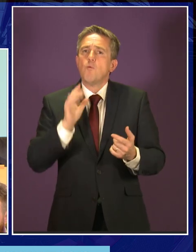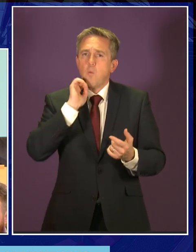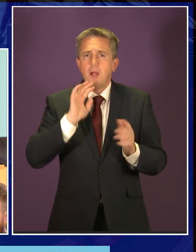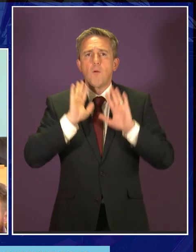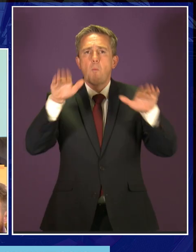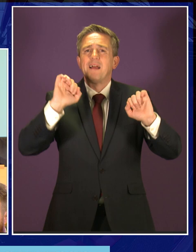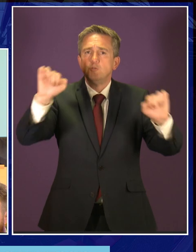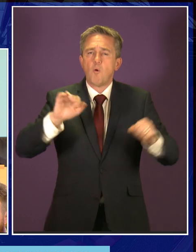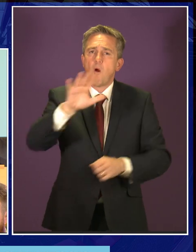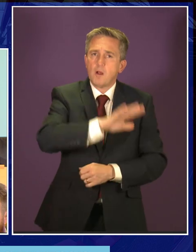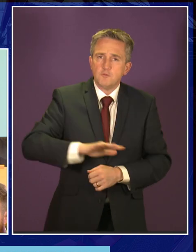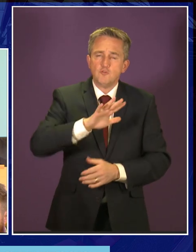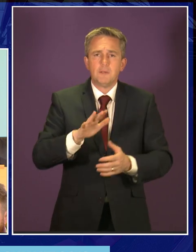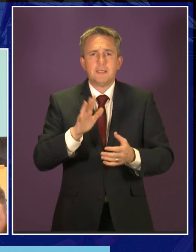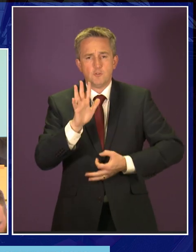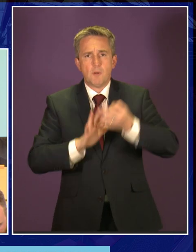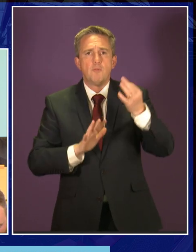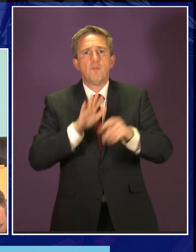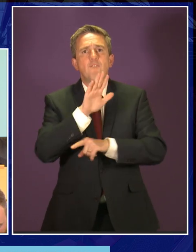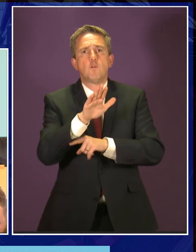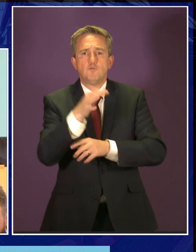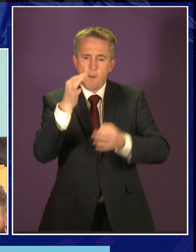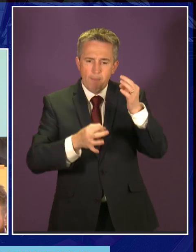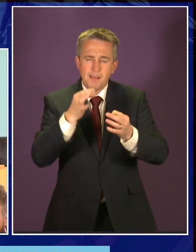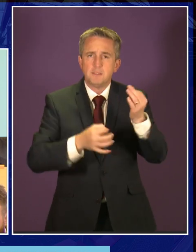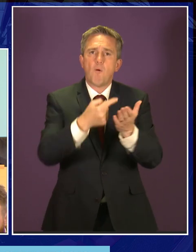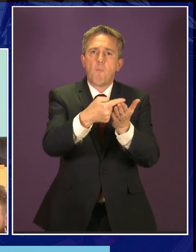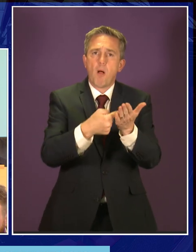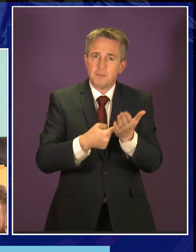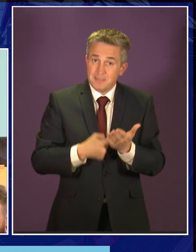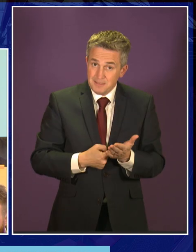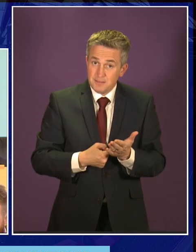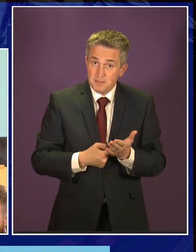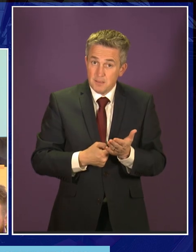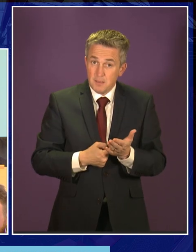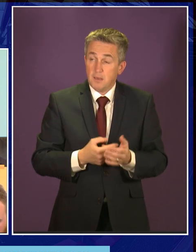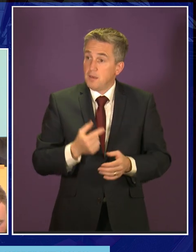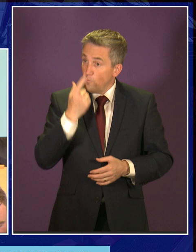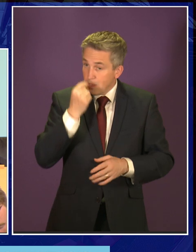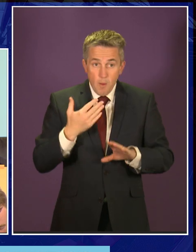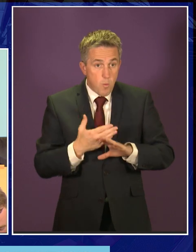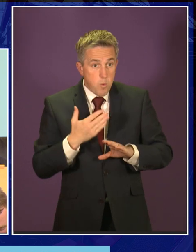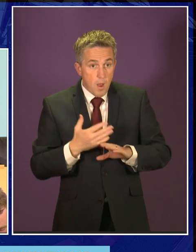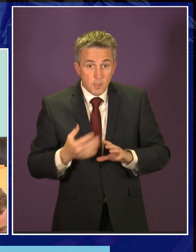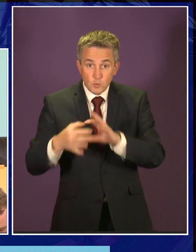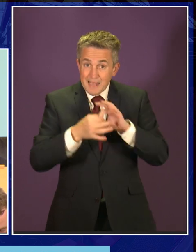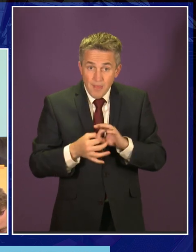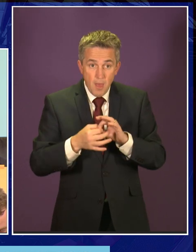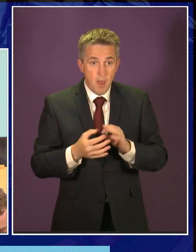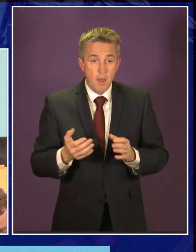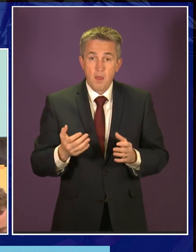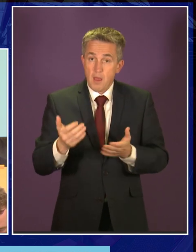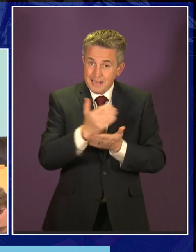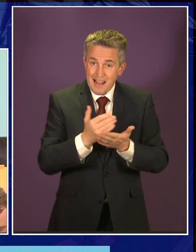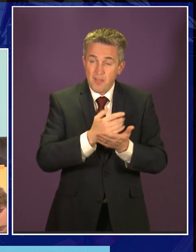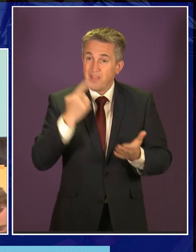and best practices to help formulate future cultural policies. If we can work together to demonstrate to others the true impact of